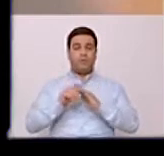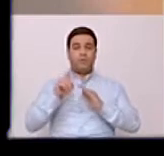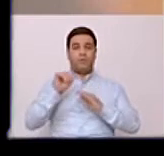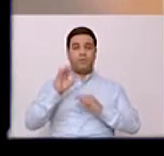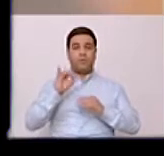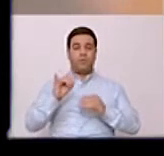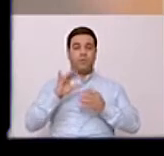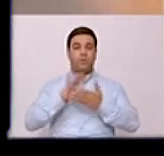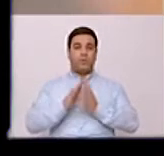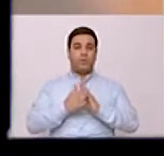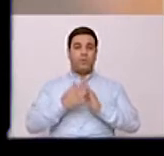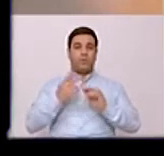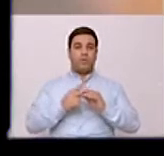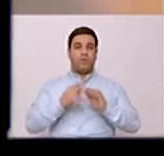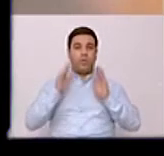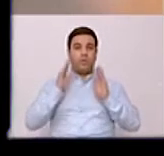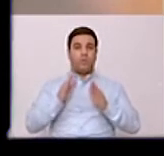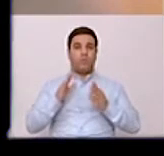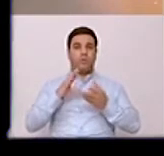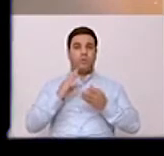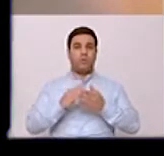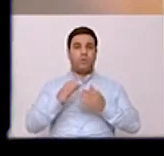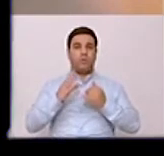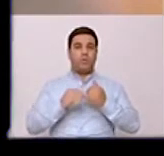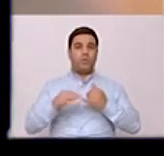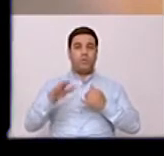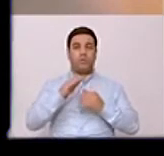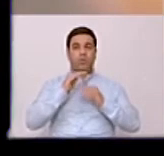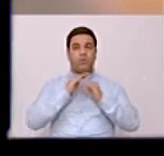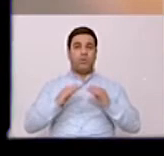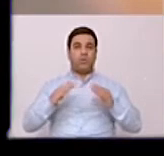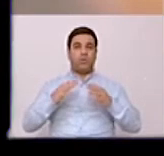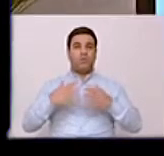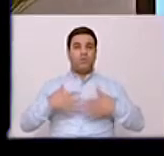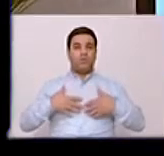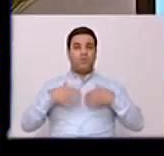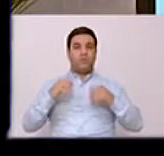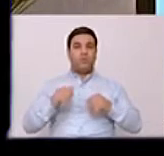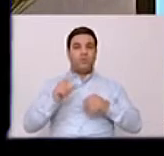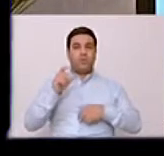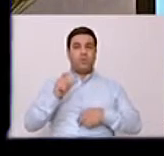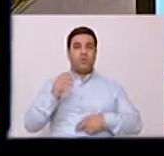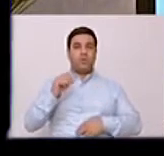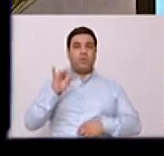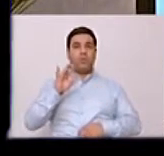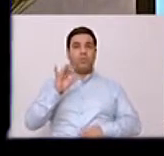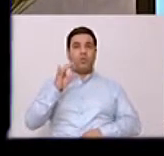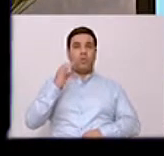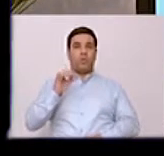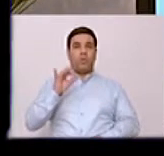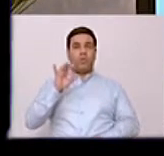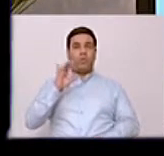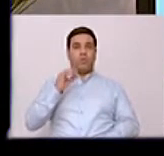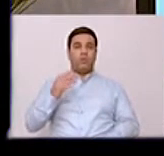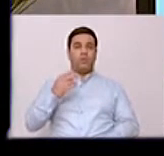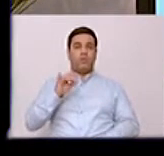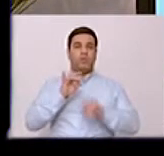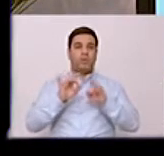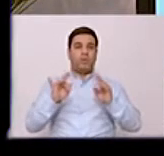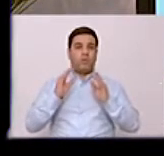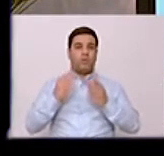ahvolidan oshkora narozi, yurt tinchligi uchun kuyingan kishilar Ibrohimbiy obrazi orqali